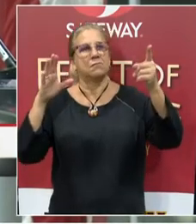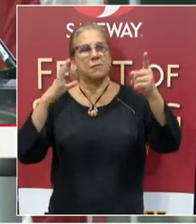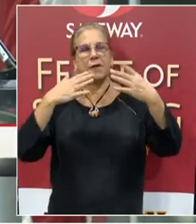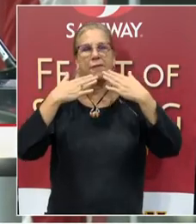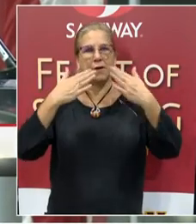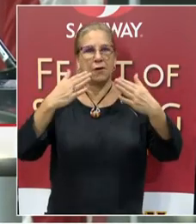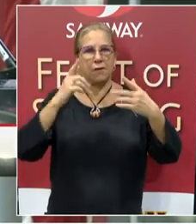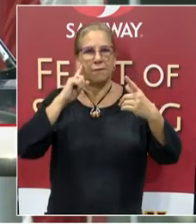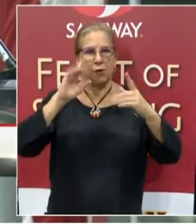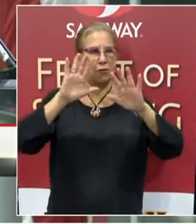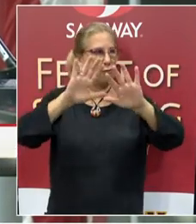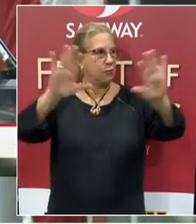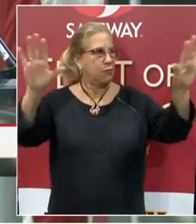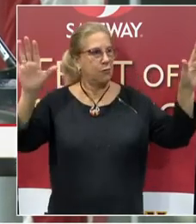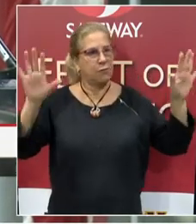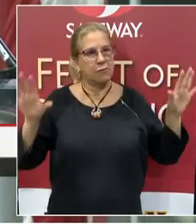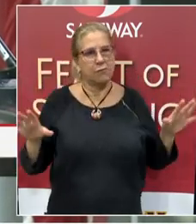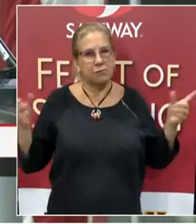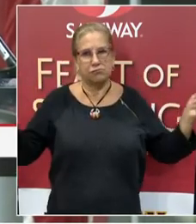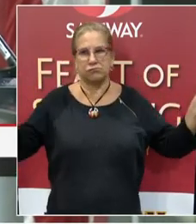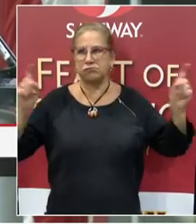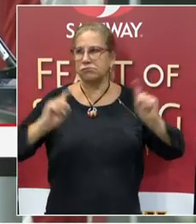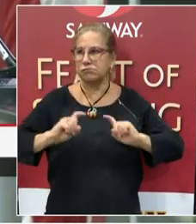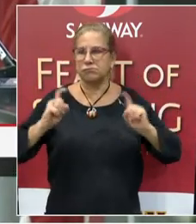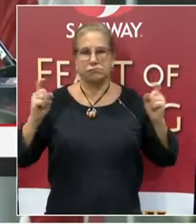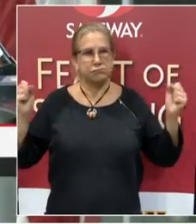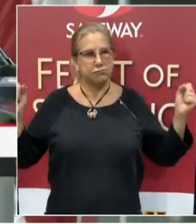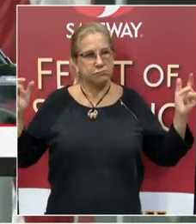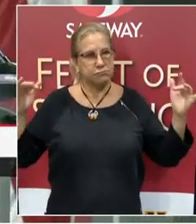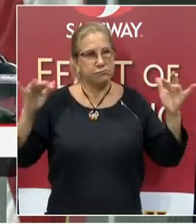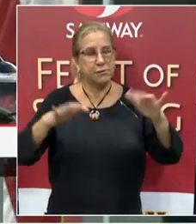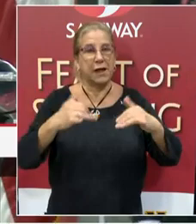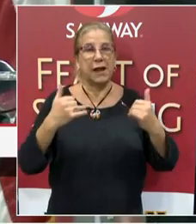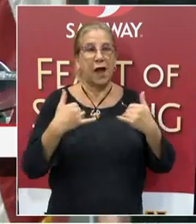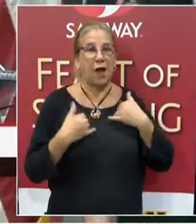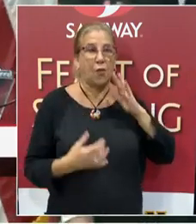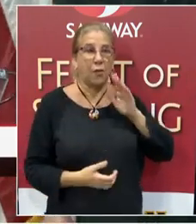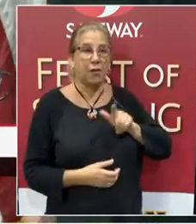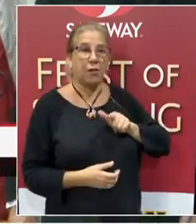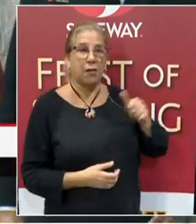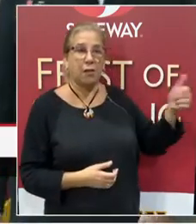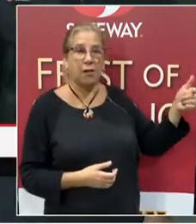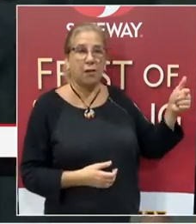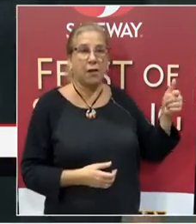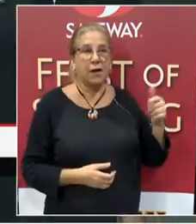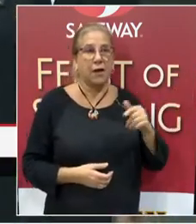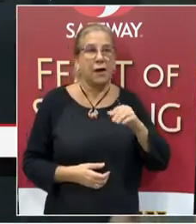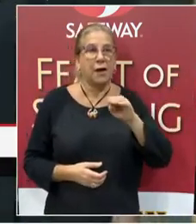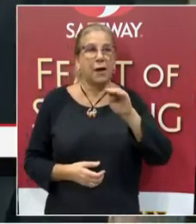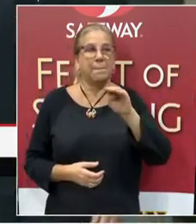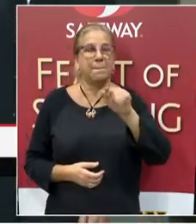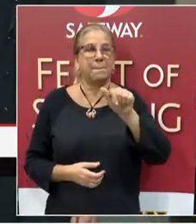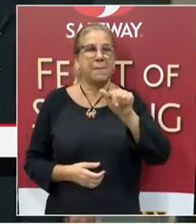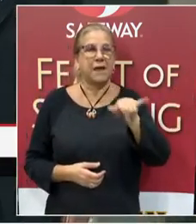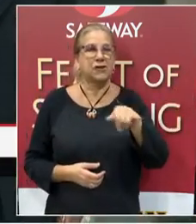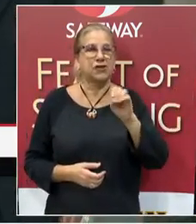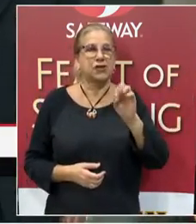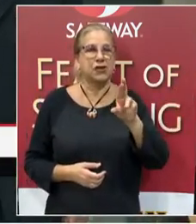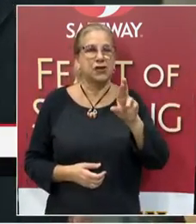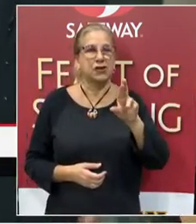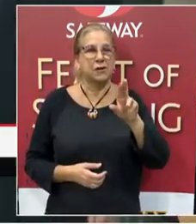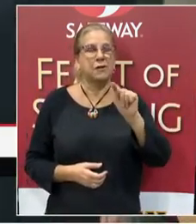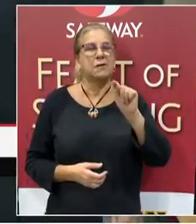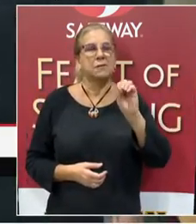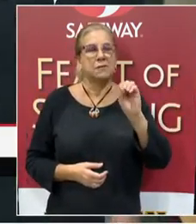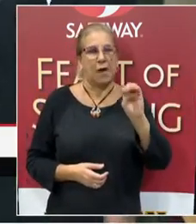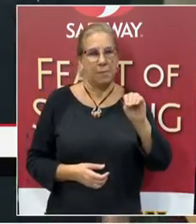that, I would like to present Major Todd Mason of the Salvation Army National Capillary Command.